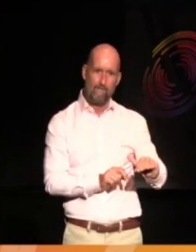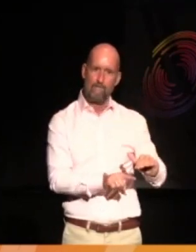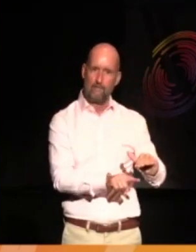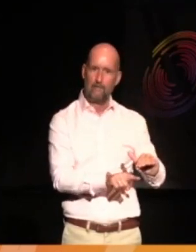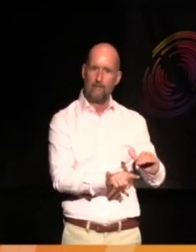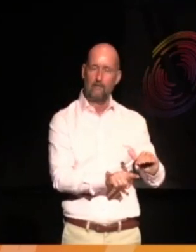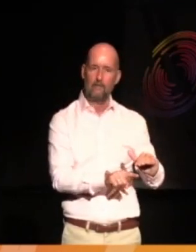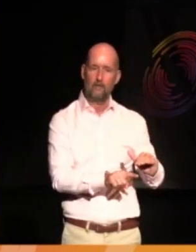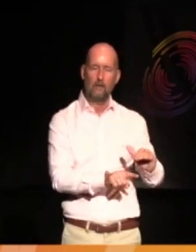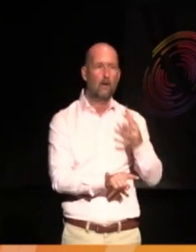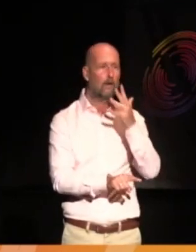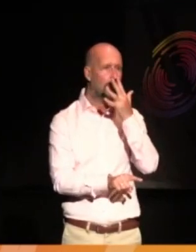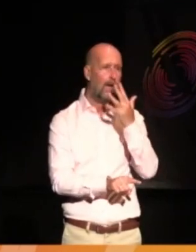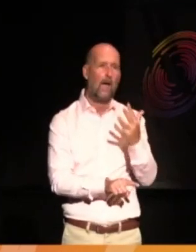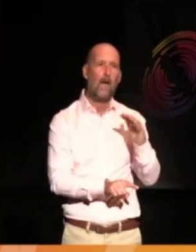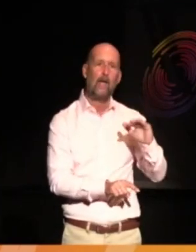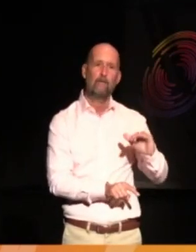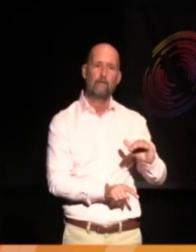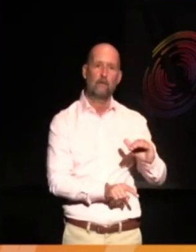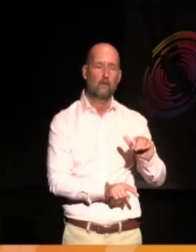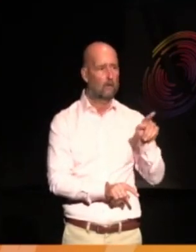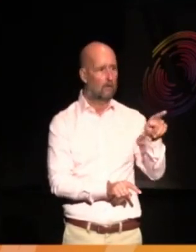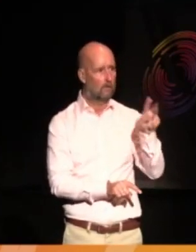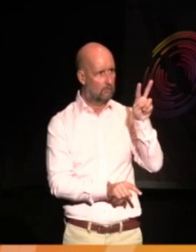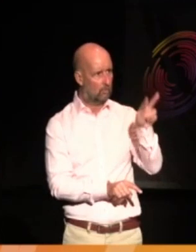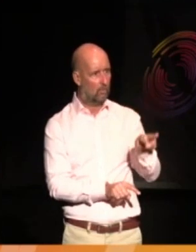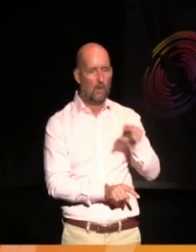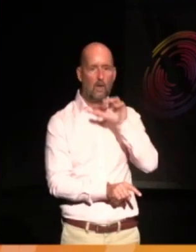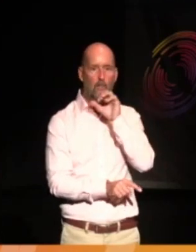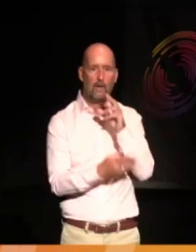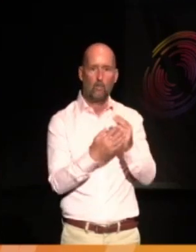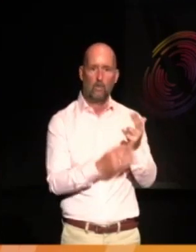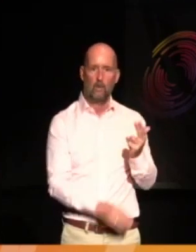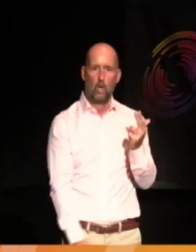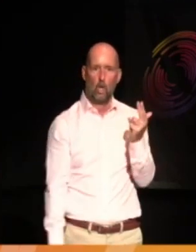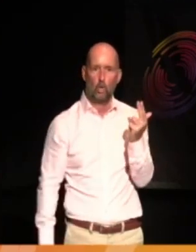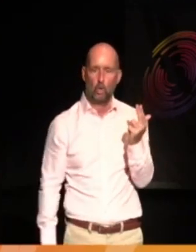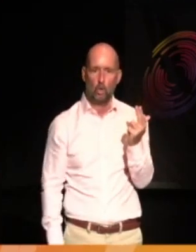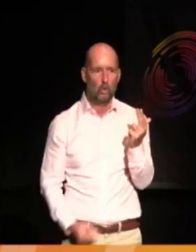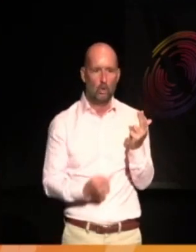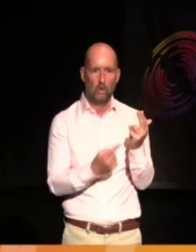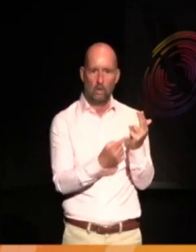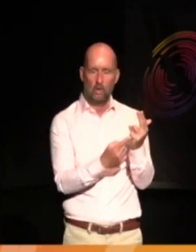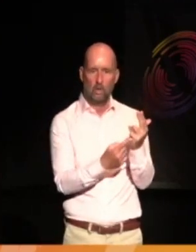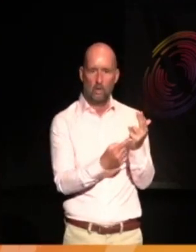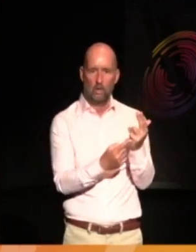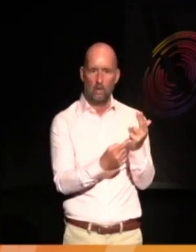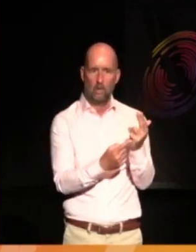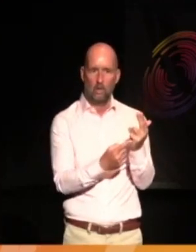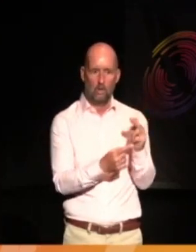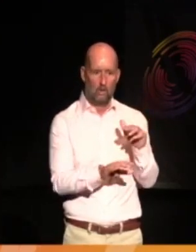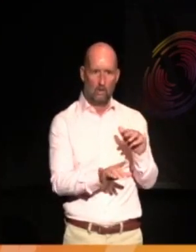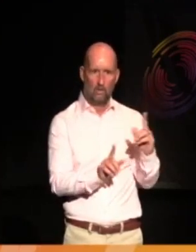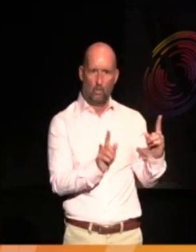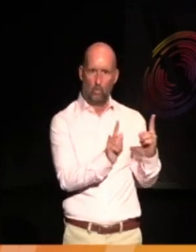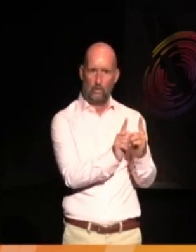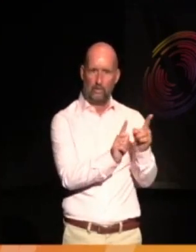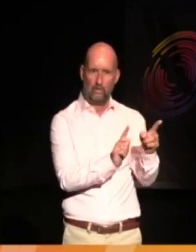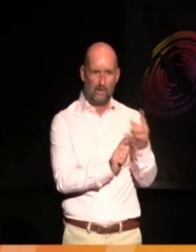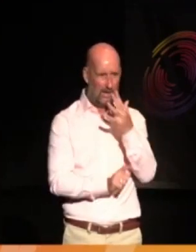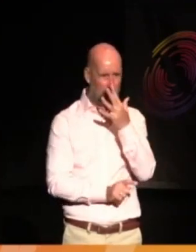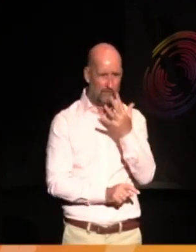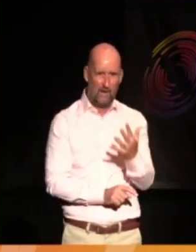time, 5, was a man with a gun. I'm like, my kid shouldn't be around anyone with a gun at 5. I